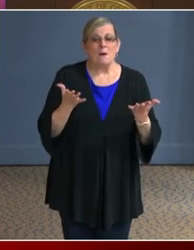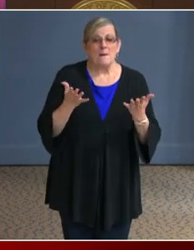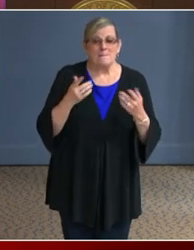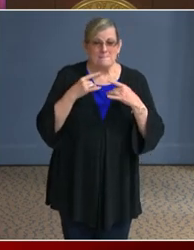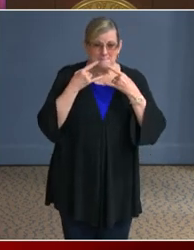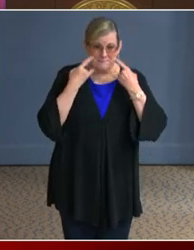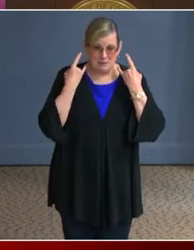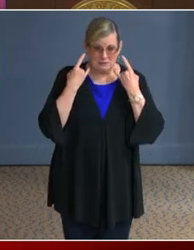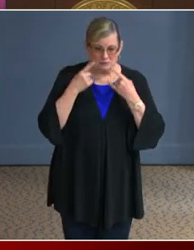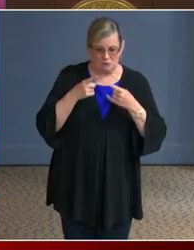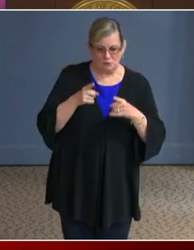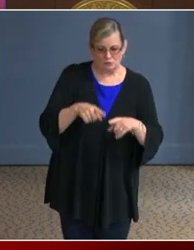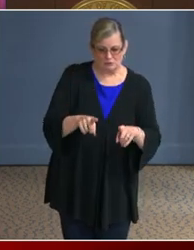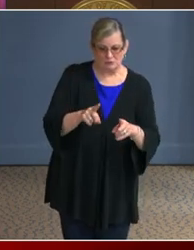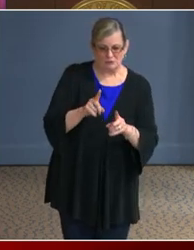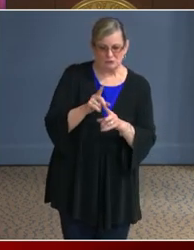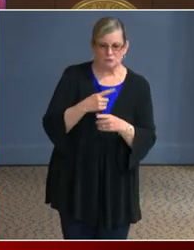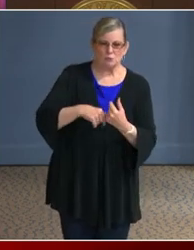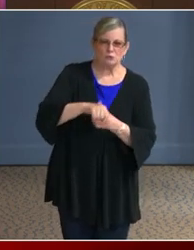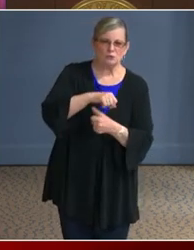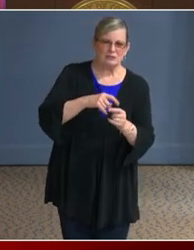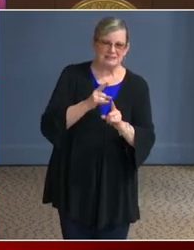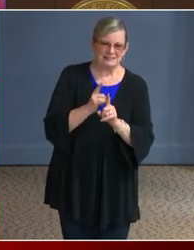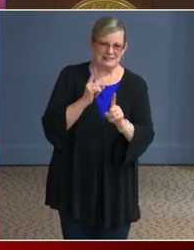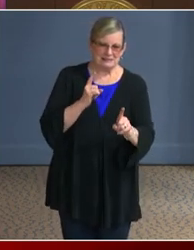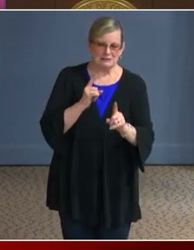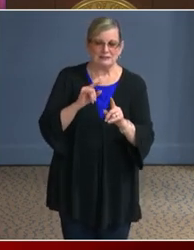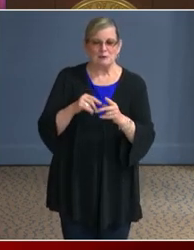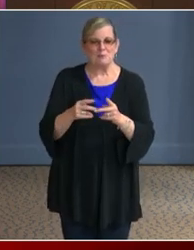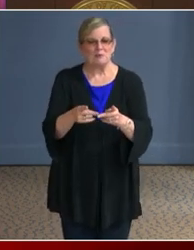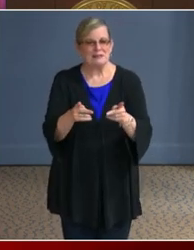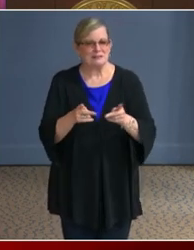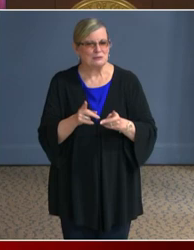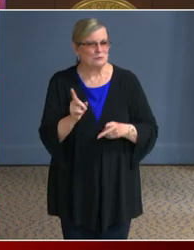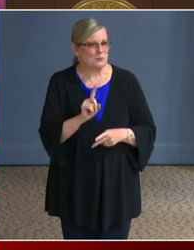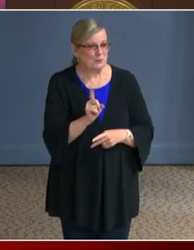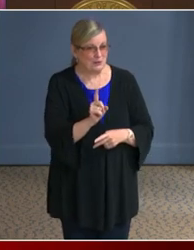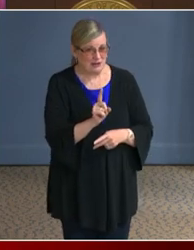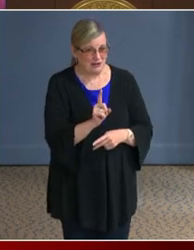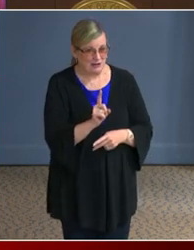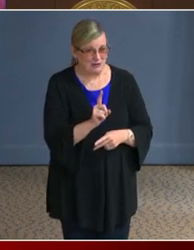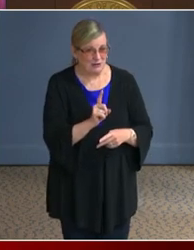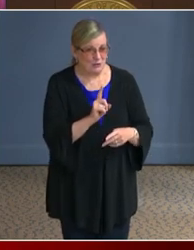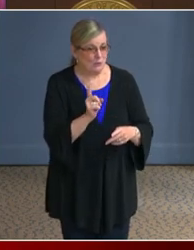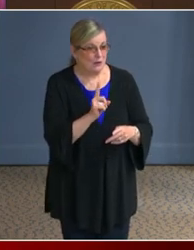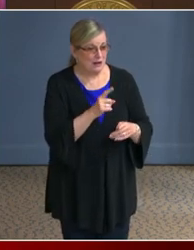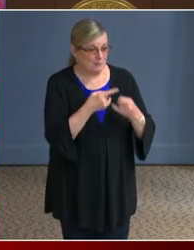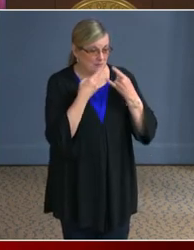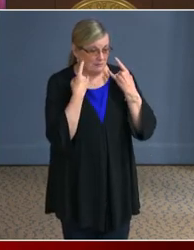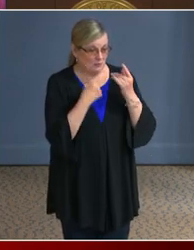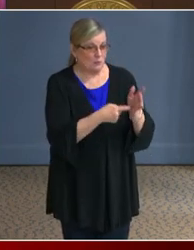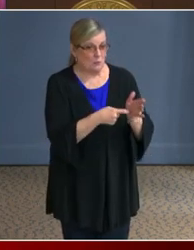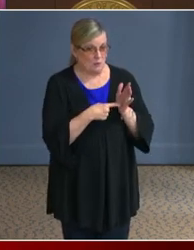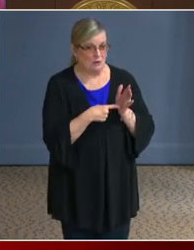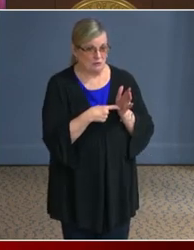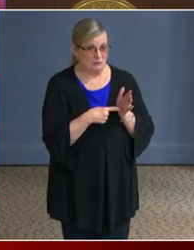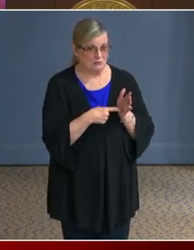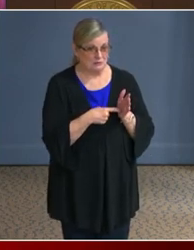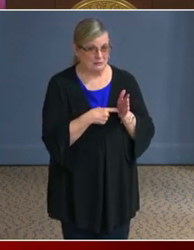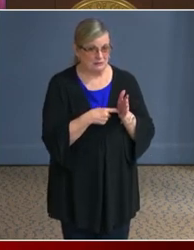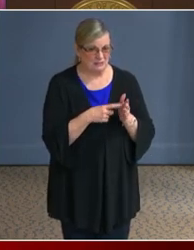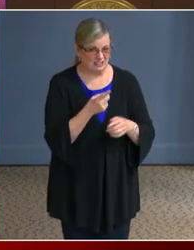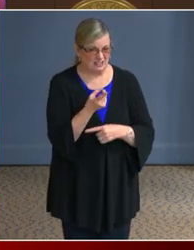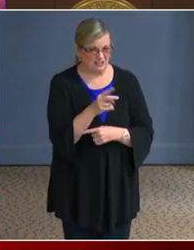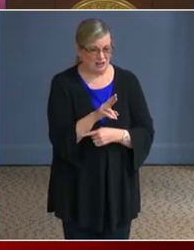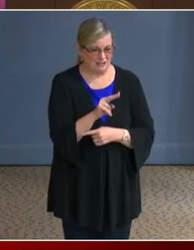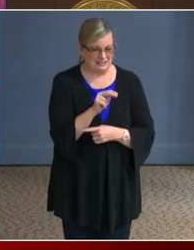social distance in places where it is required. And the doctor can talk a little bit